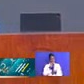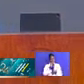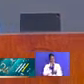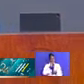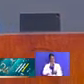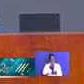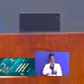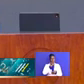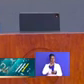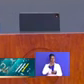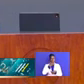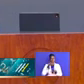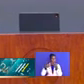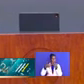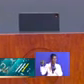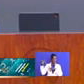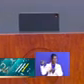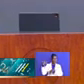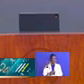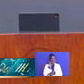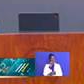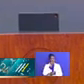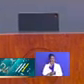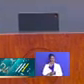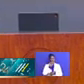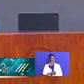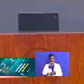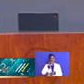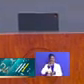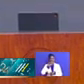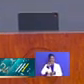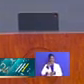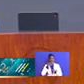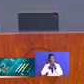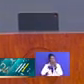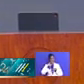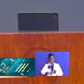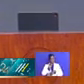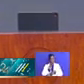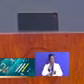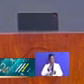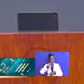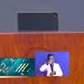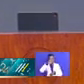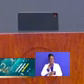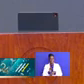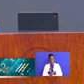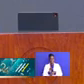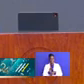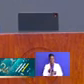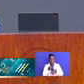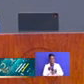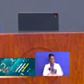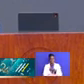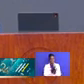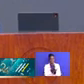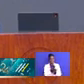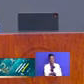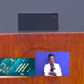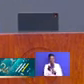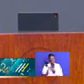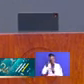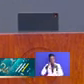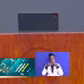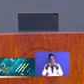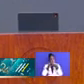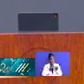eswatini former swaz land in South Africa and uh and when I arrived there the lord